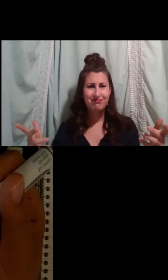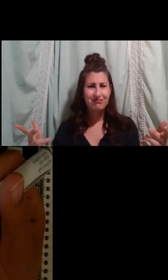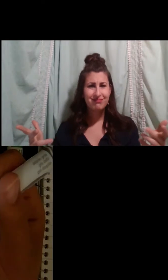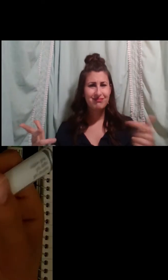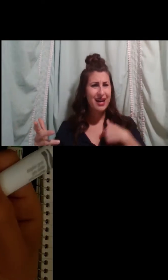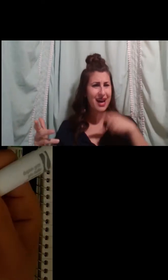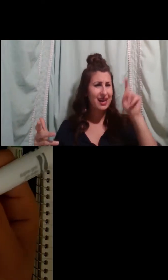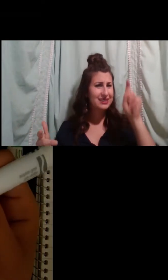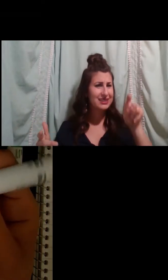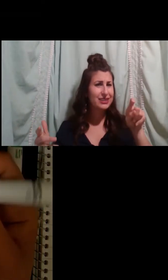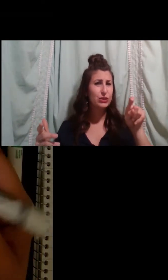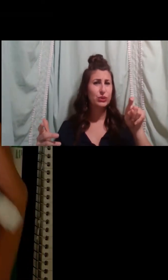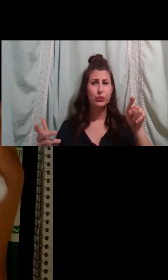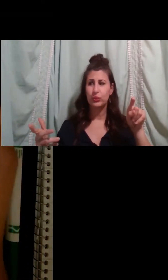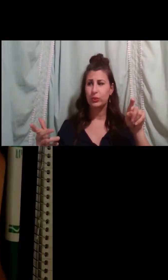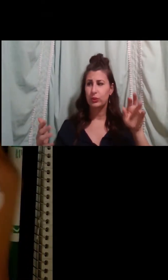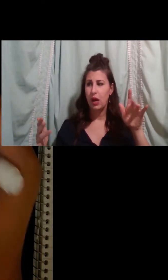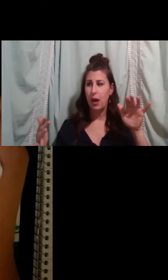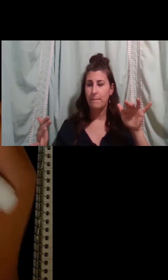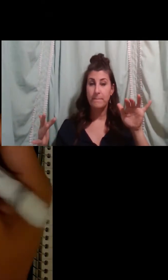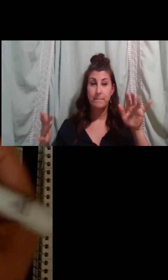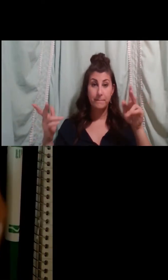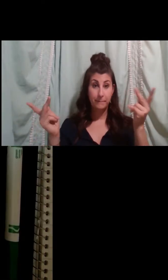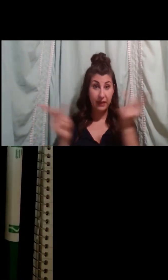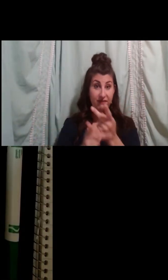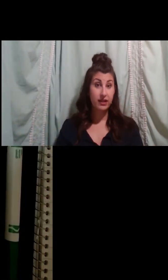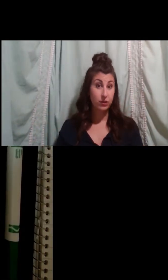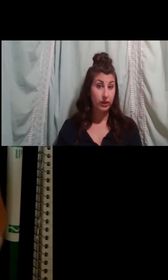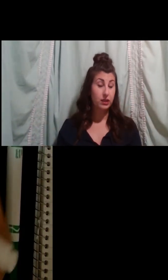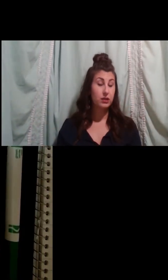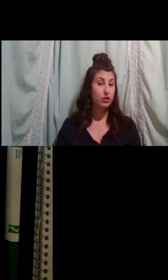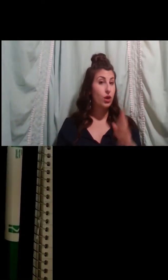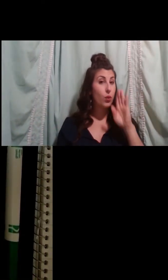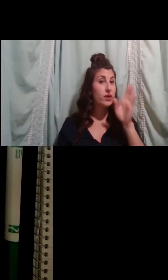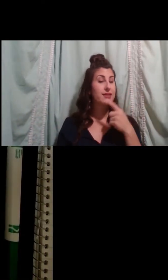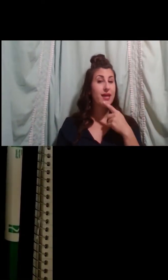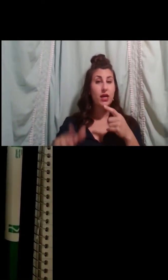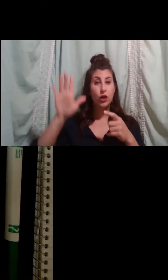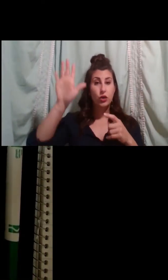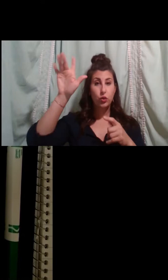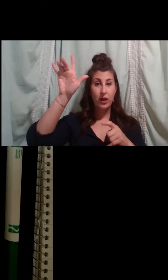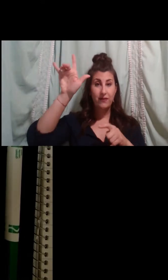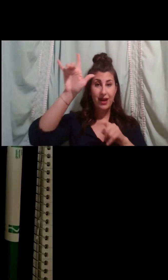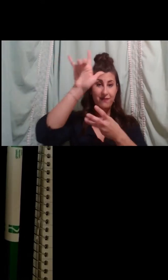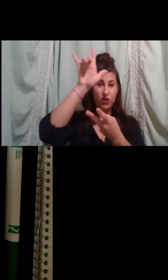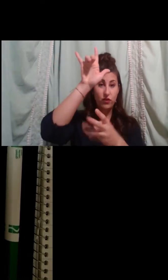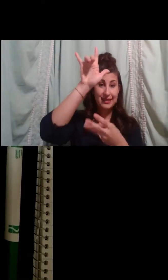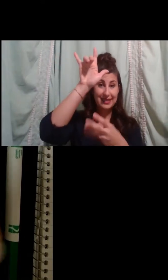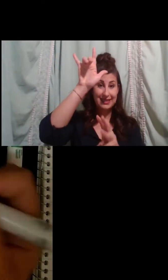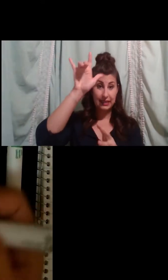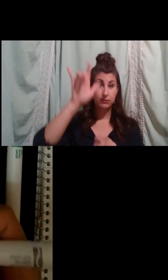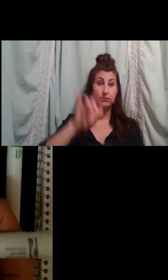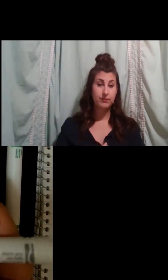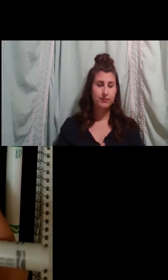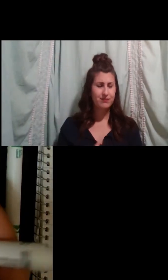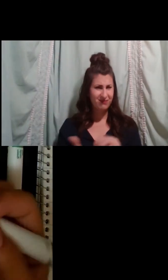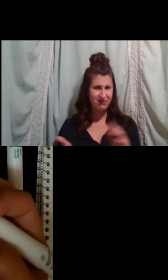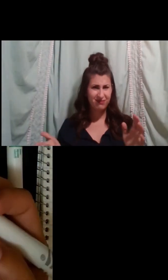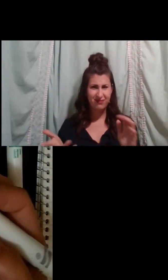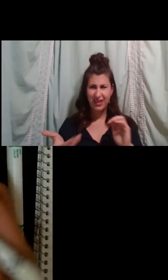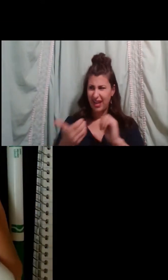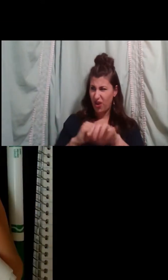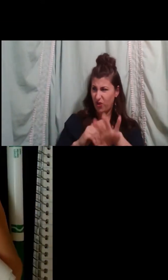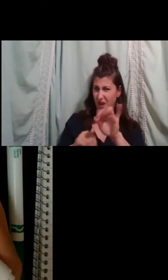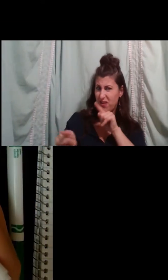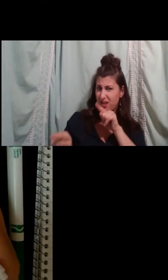but I need to evaluate. So I'm going to say 25 over 16. How